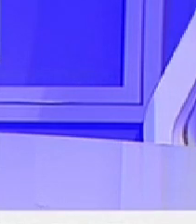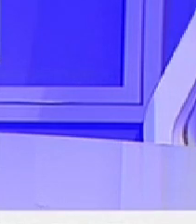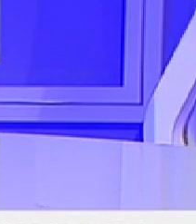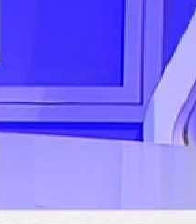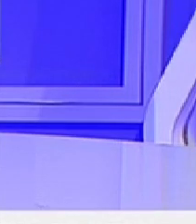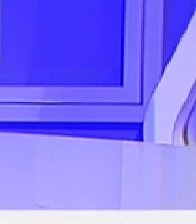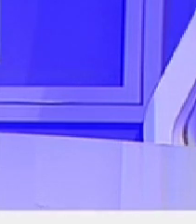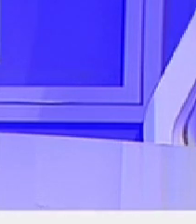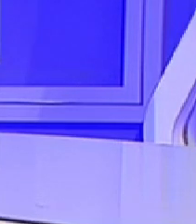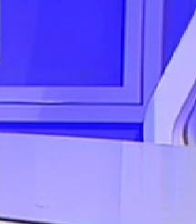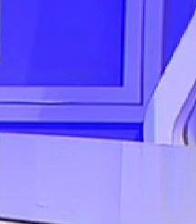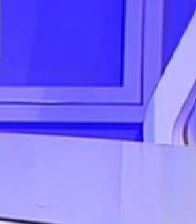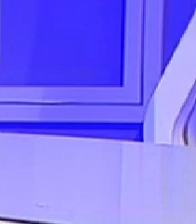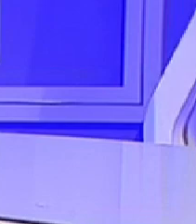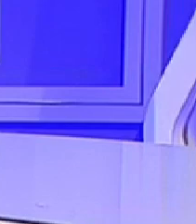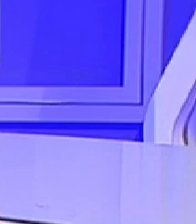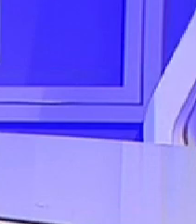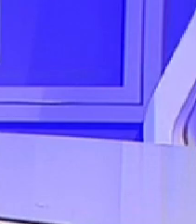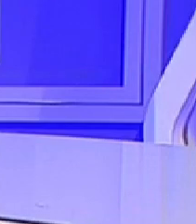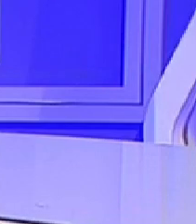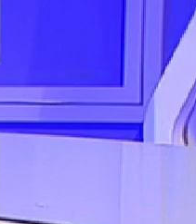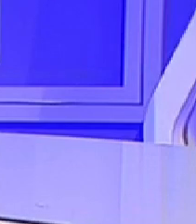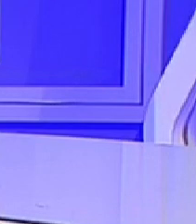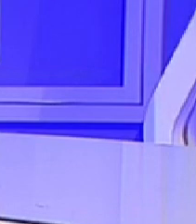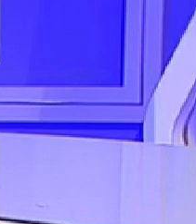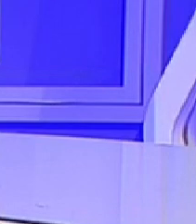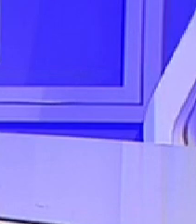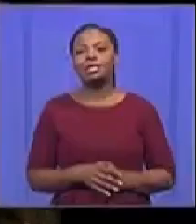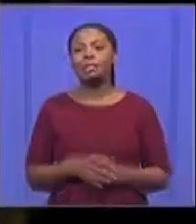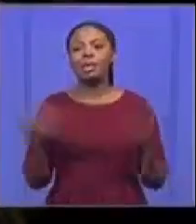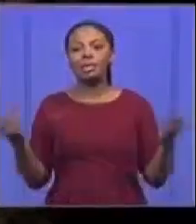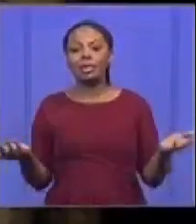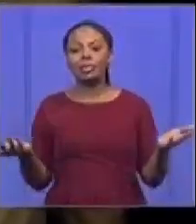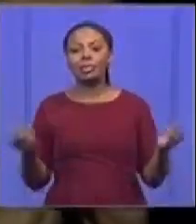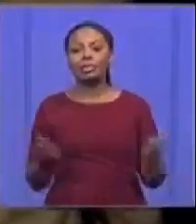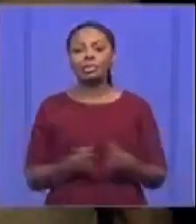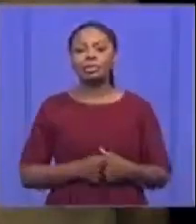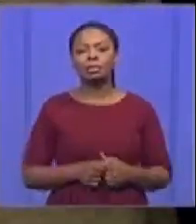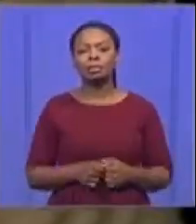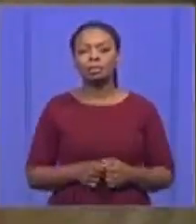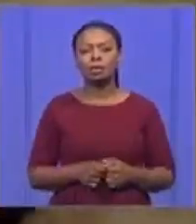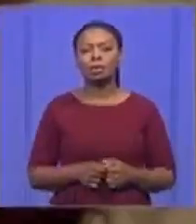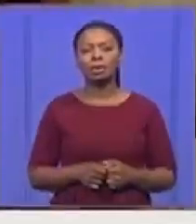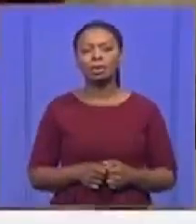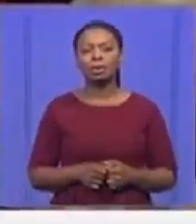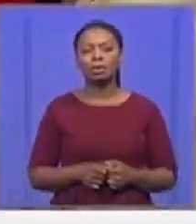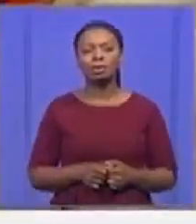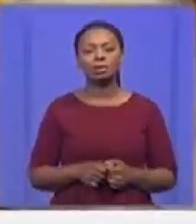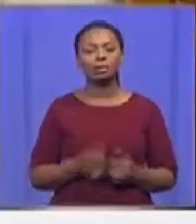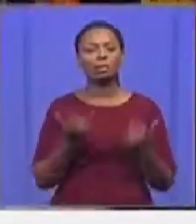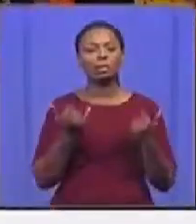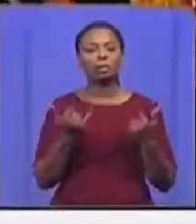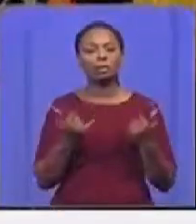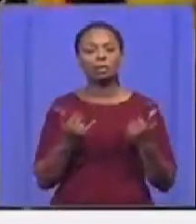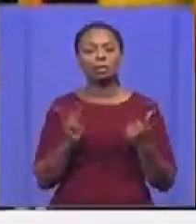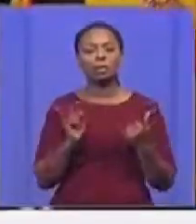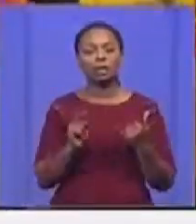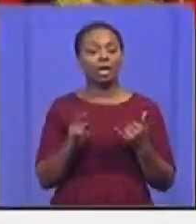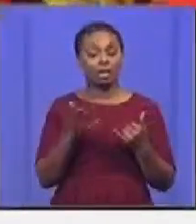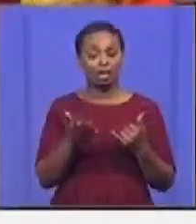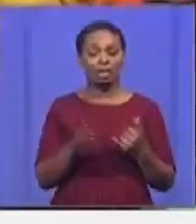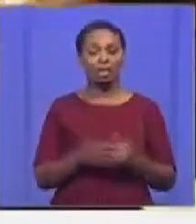Motlatsa presidente wa ANC Paul Mashatile o ikuetse go boto ya Eskom go thapa motlhankedi khuduthamaga yo na le maitemogelo